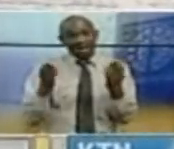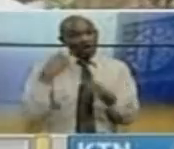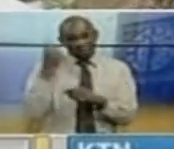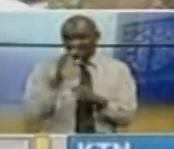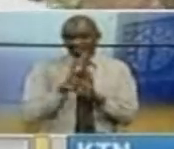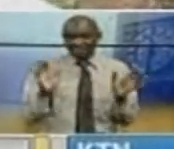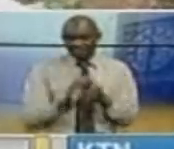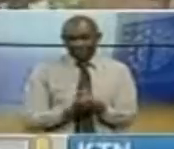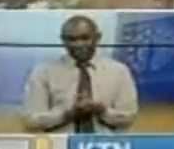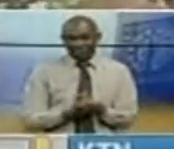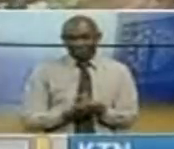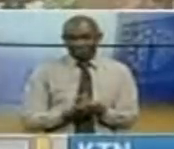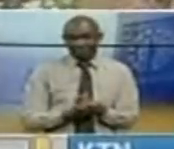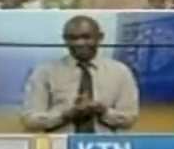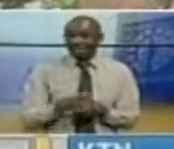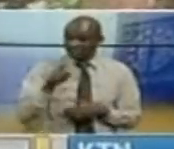cutouts. I was drinking beer.